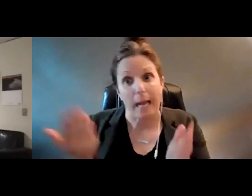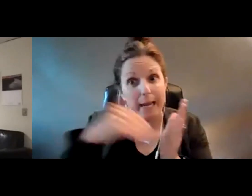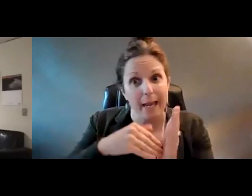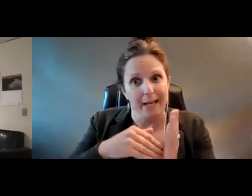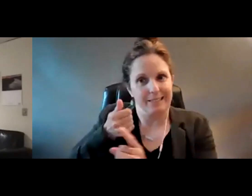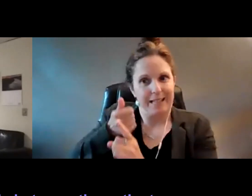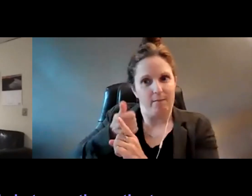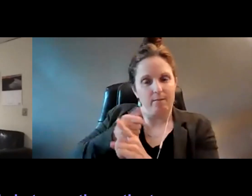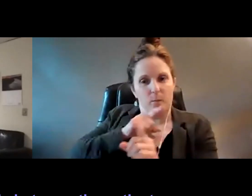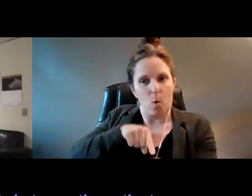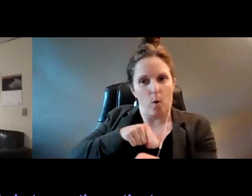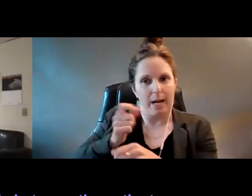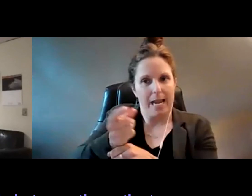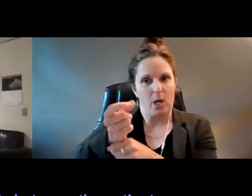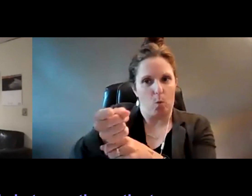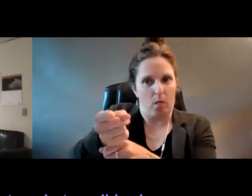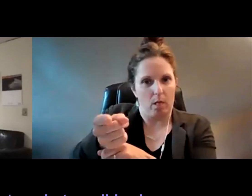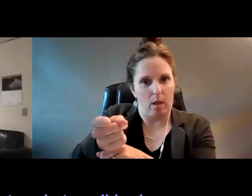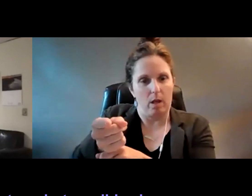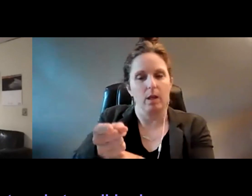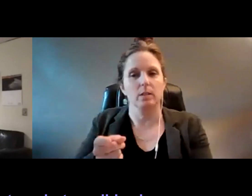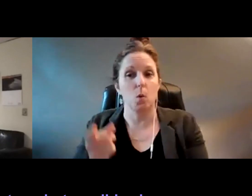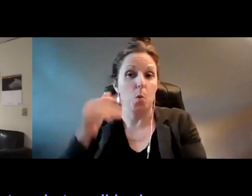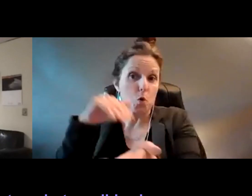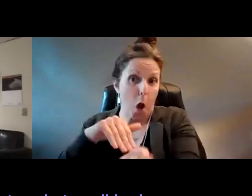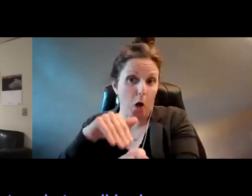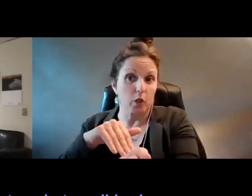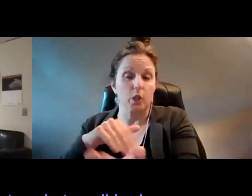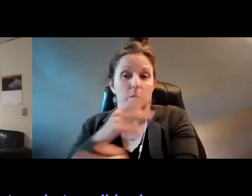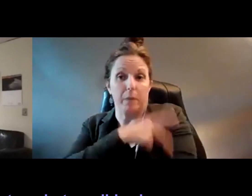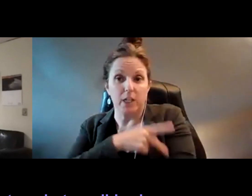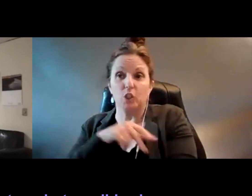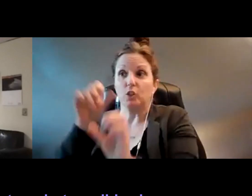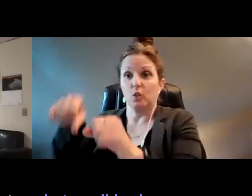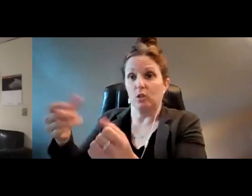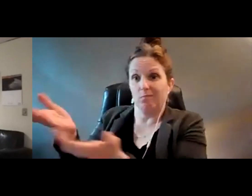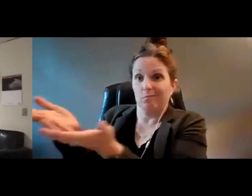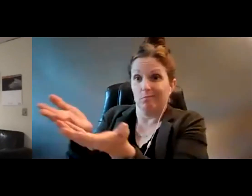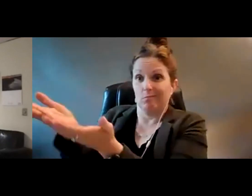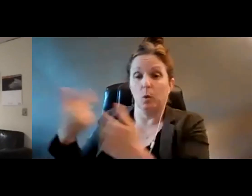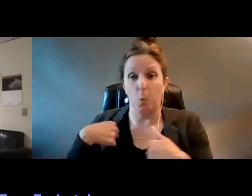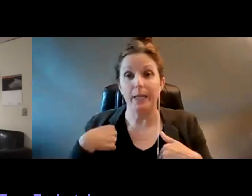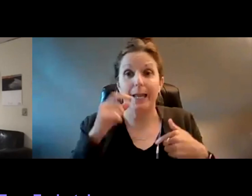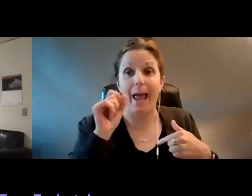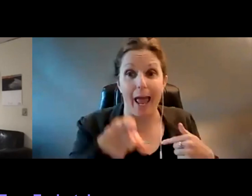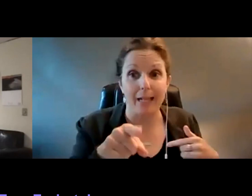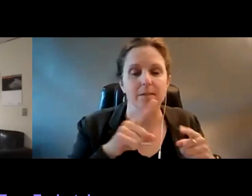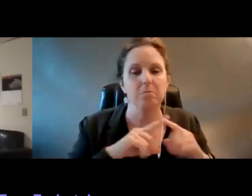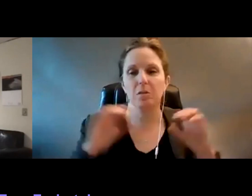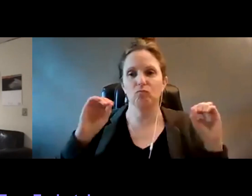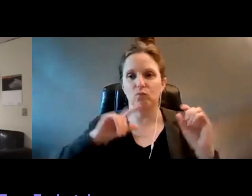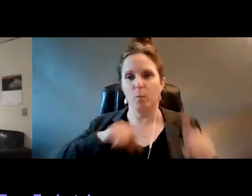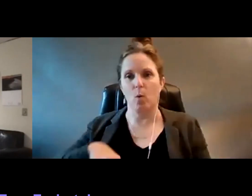Yeah, there's basically no signal for adverse reactions to varenicline. Again, this